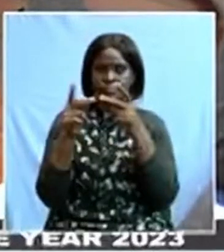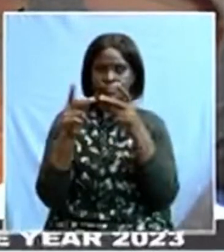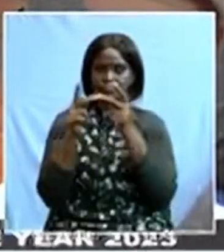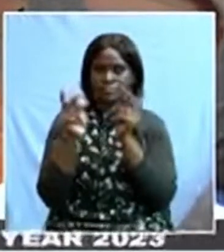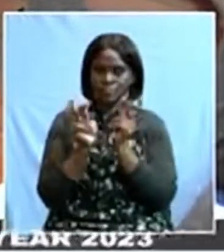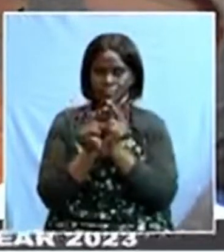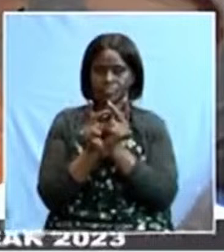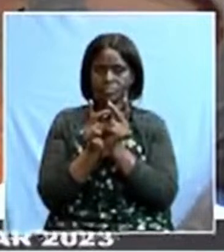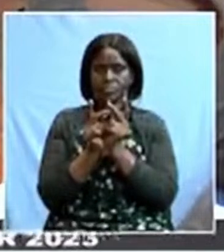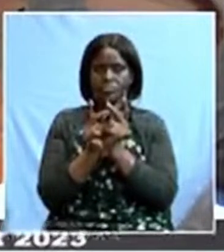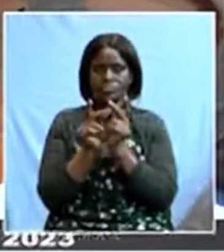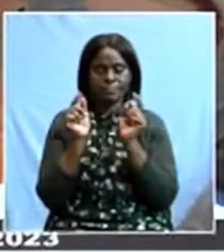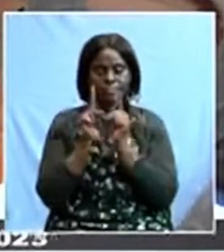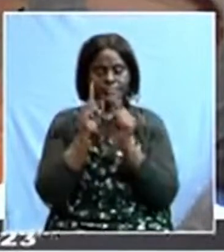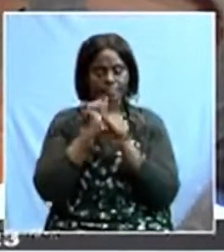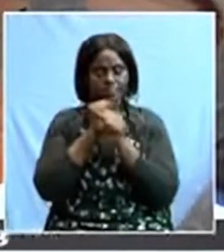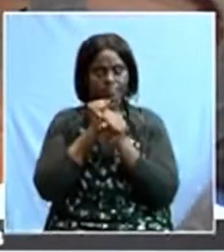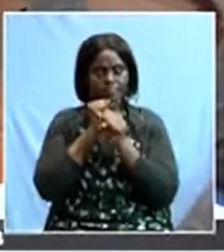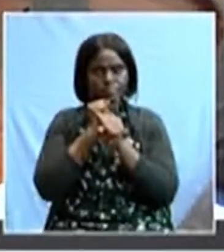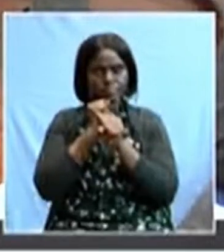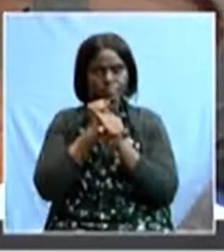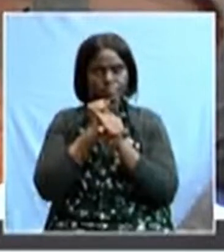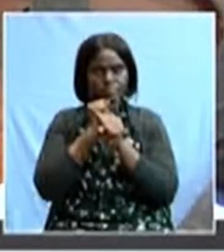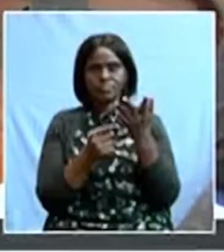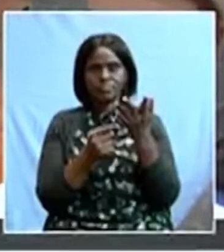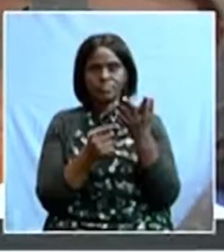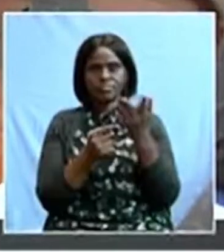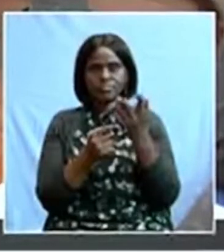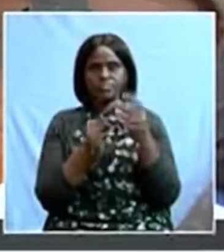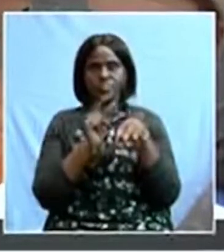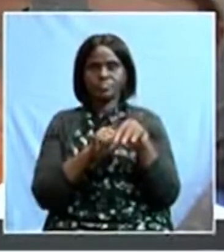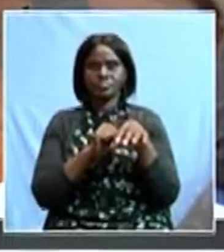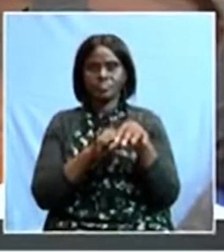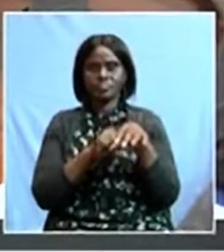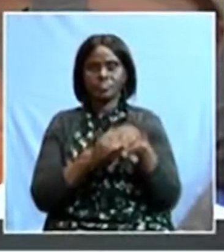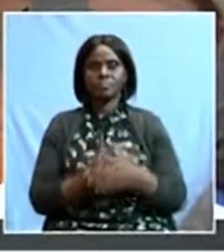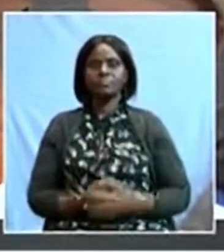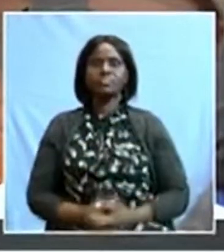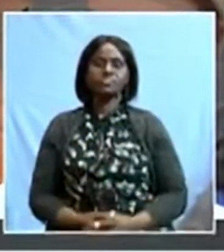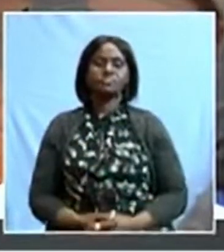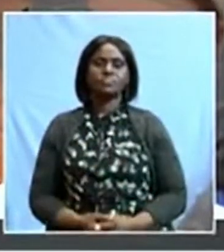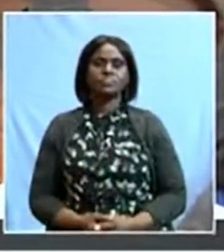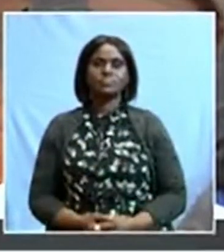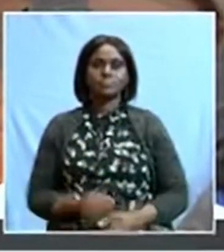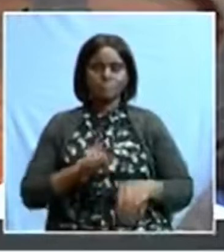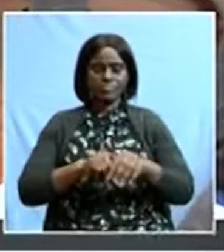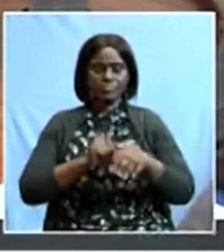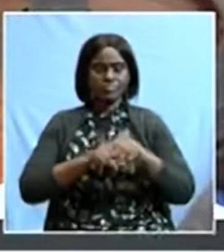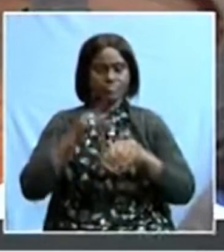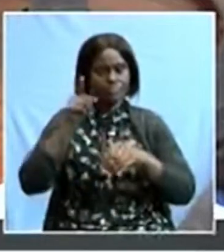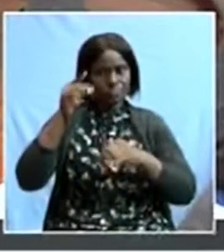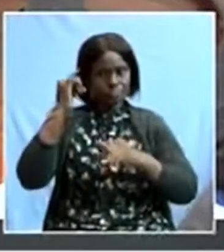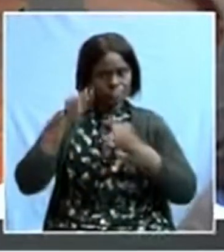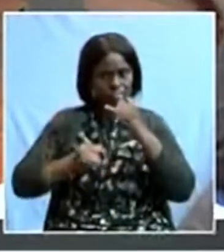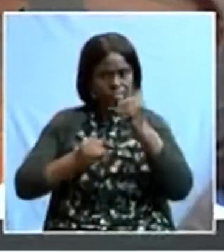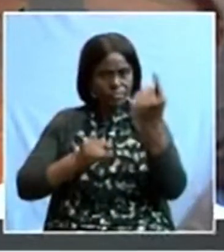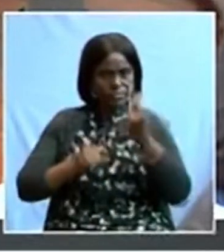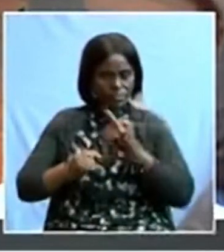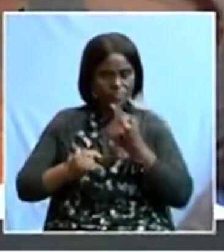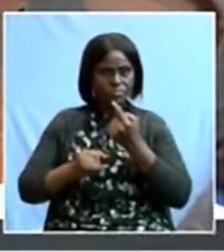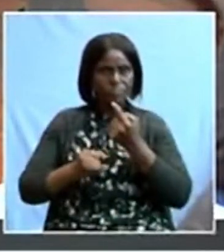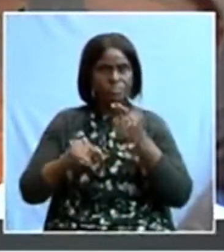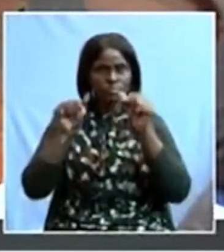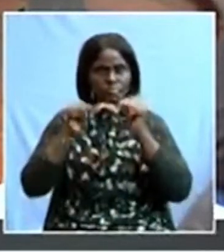locations in which they were working from at the time. So by the time they actually came,